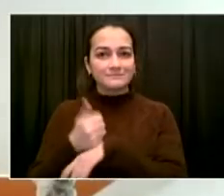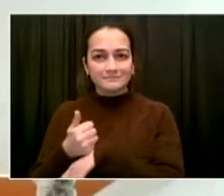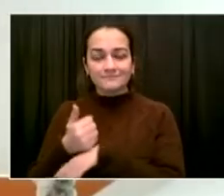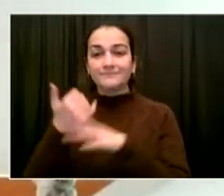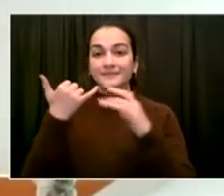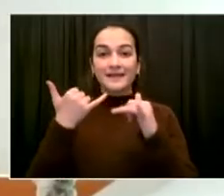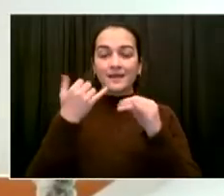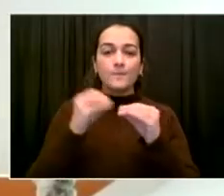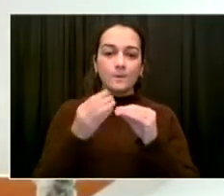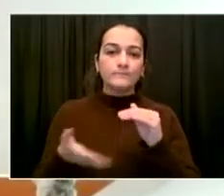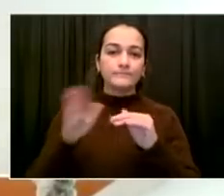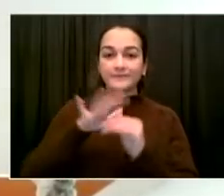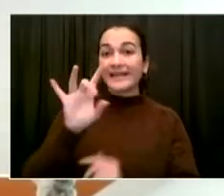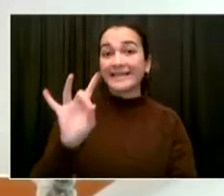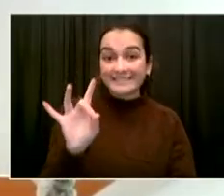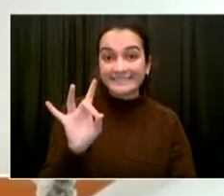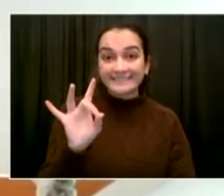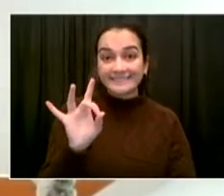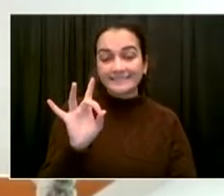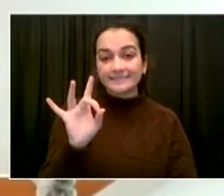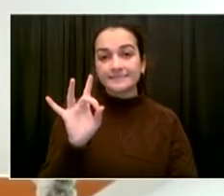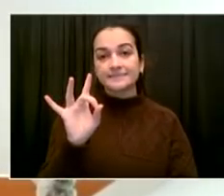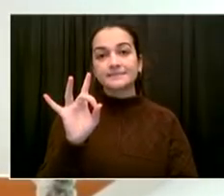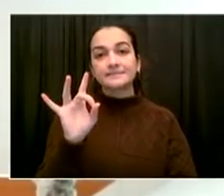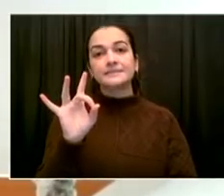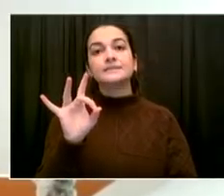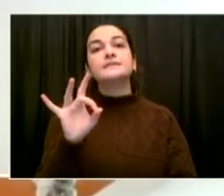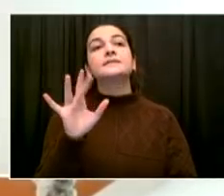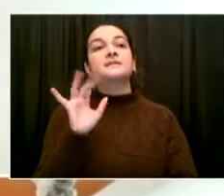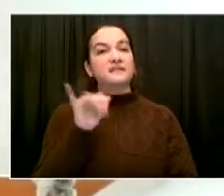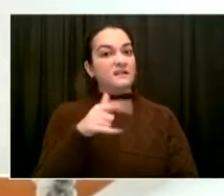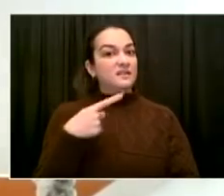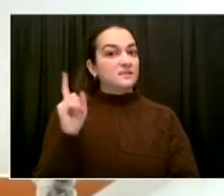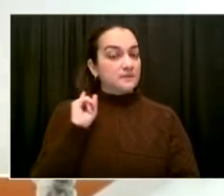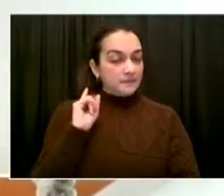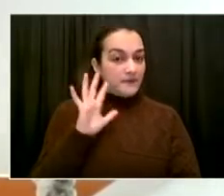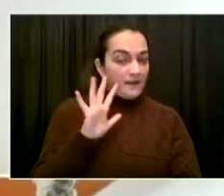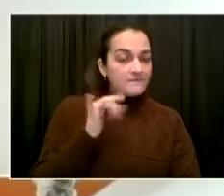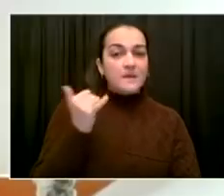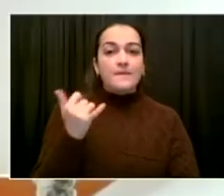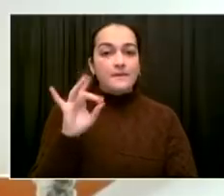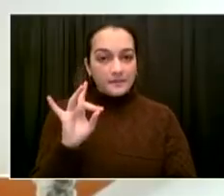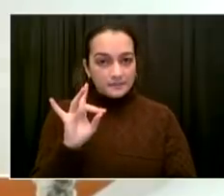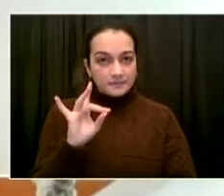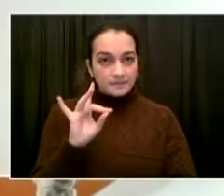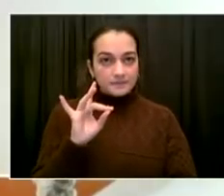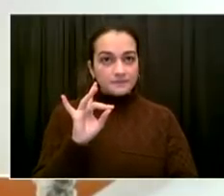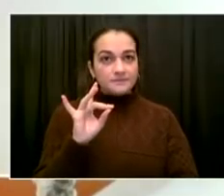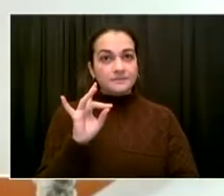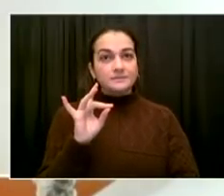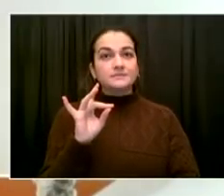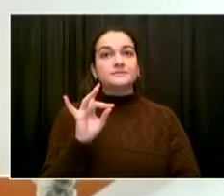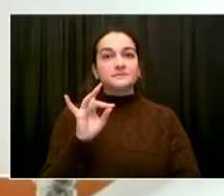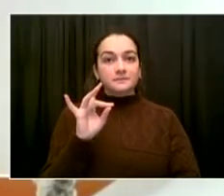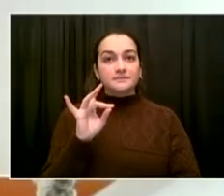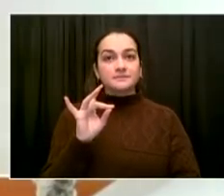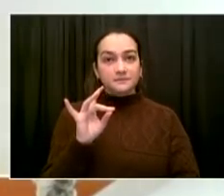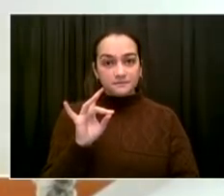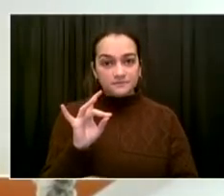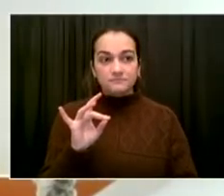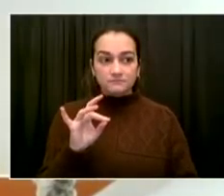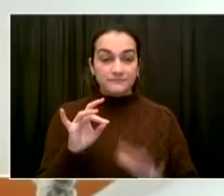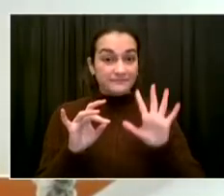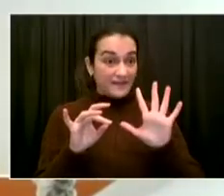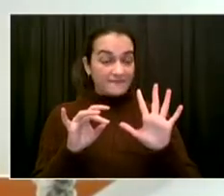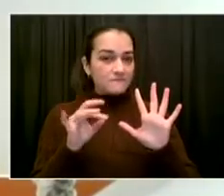every borough. And we said we were going to increase mobile testing. And the number I'll put on that increase is going to be 17 mobile units this week.